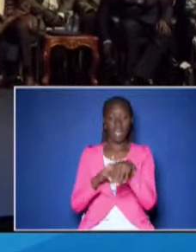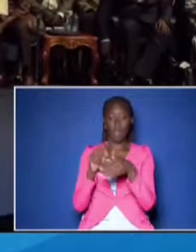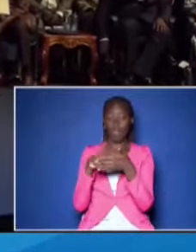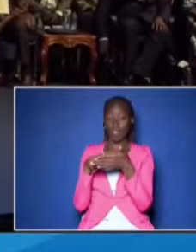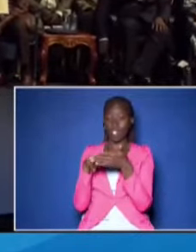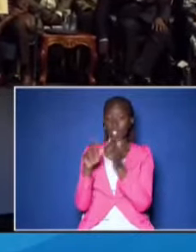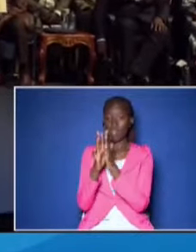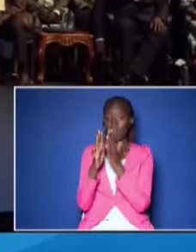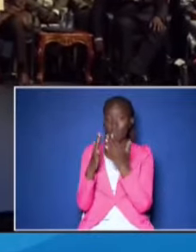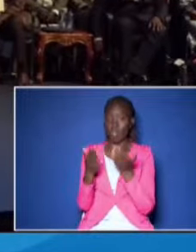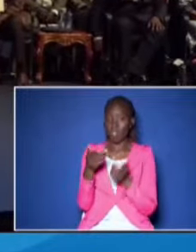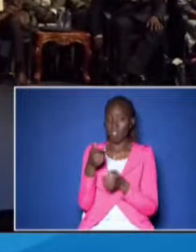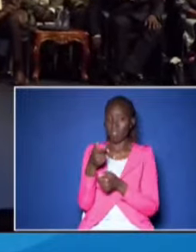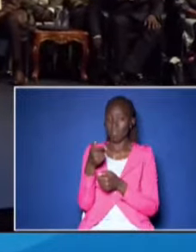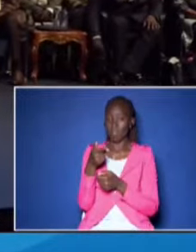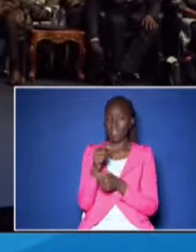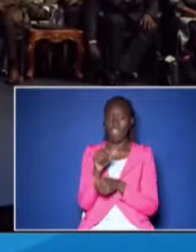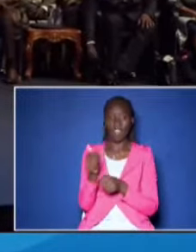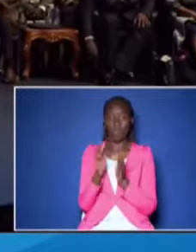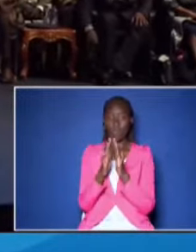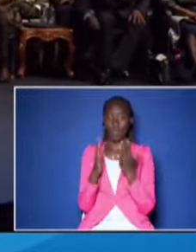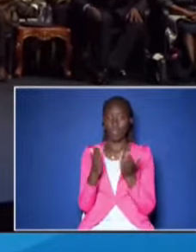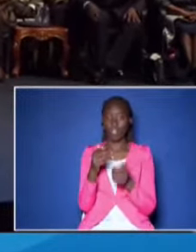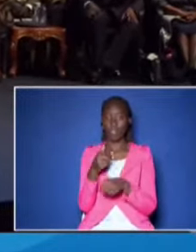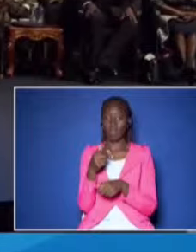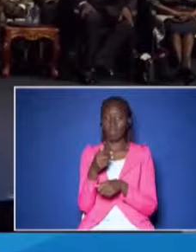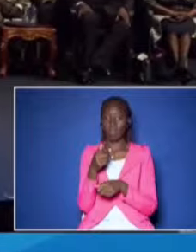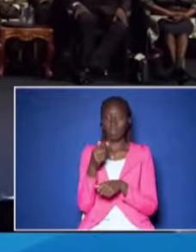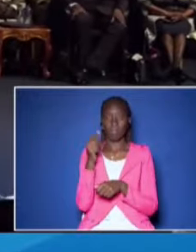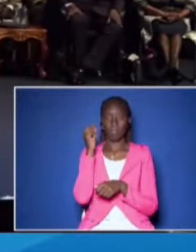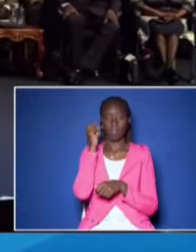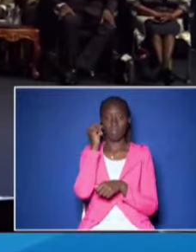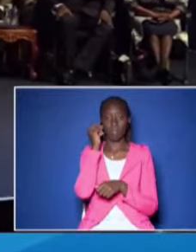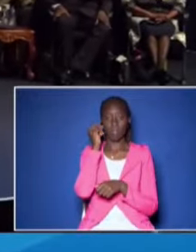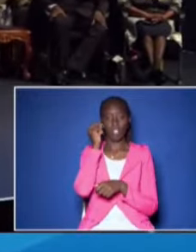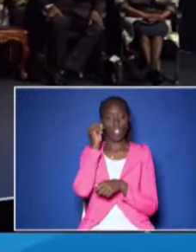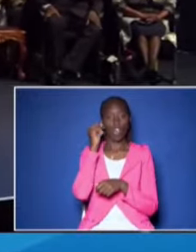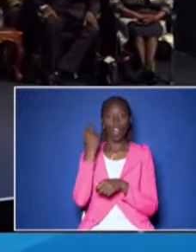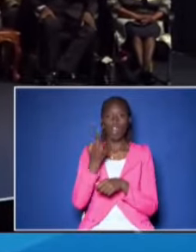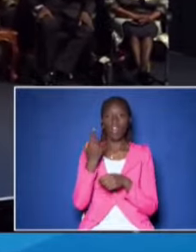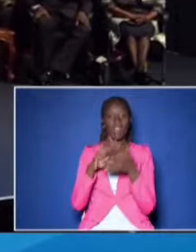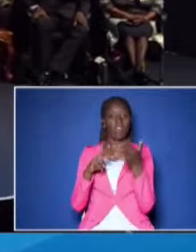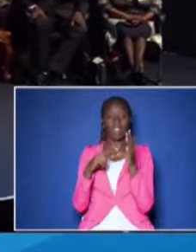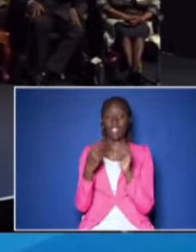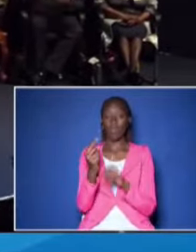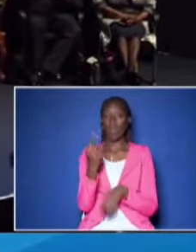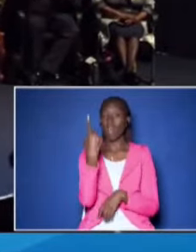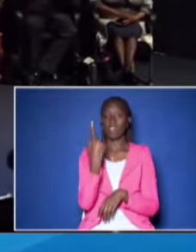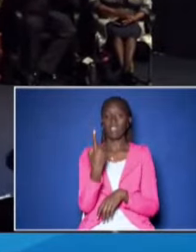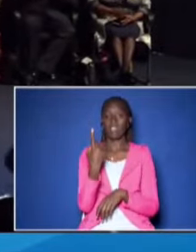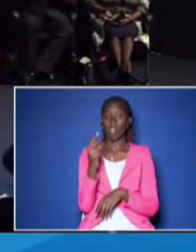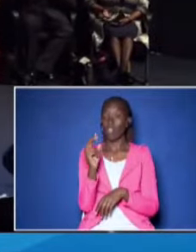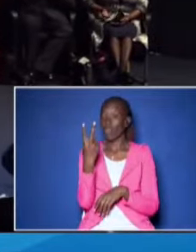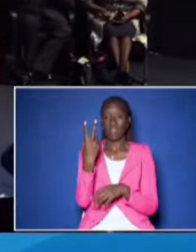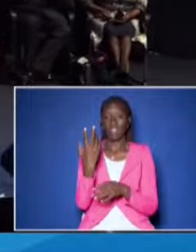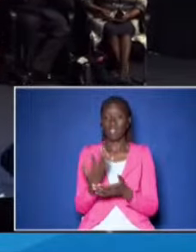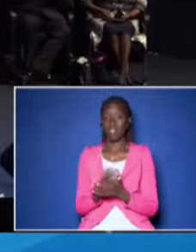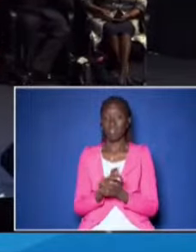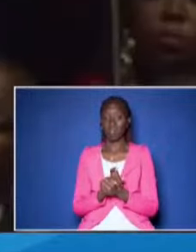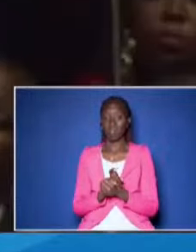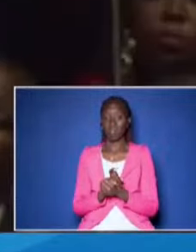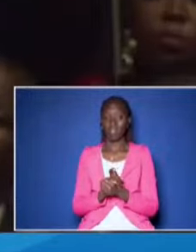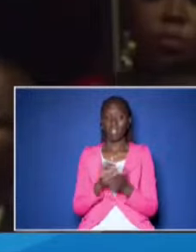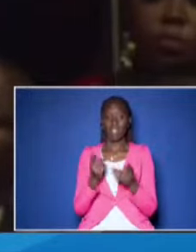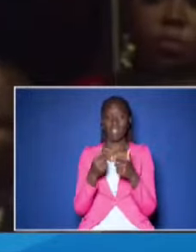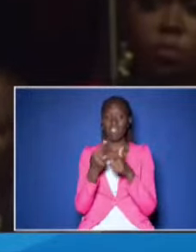a book any book you only read it once maybe twice